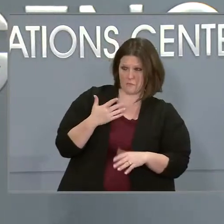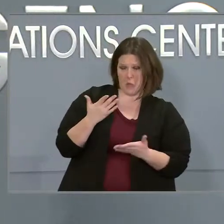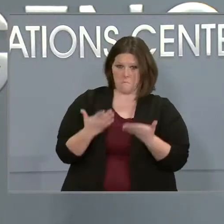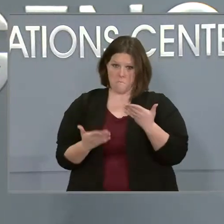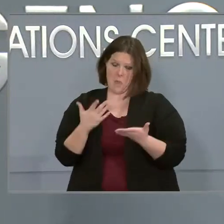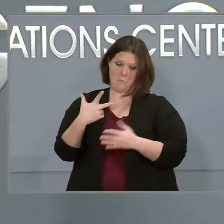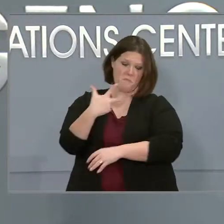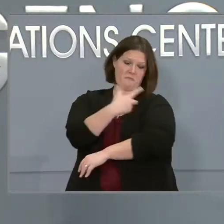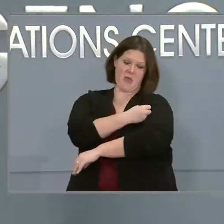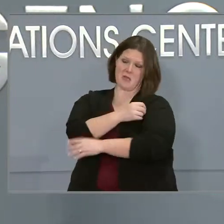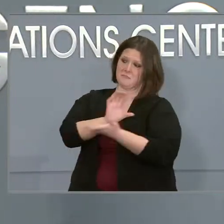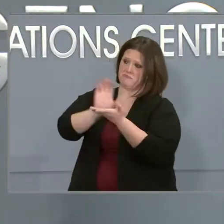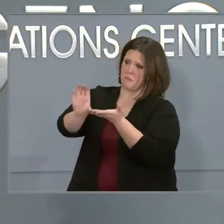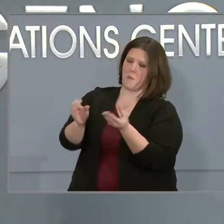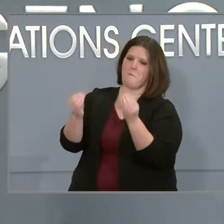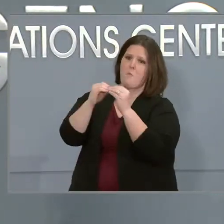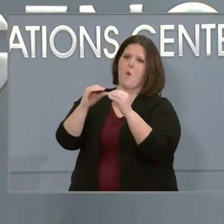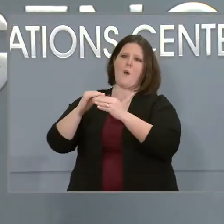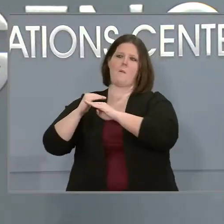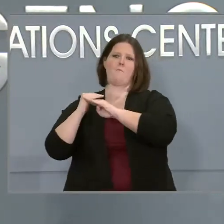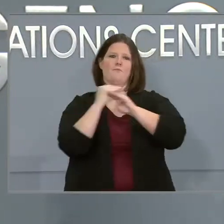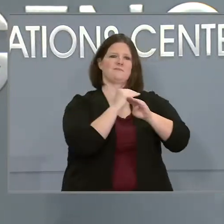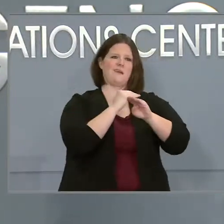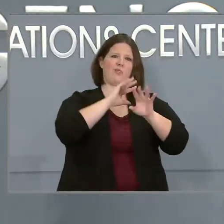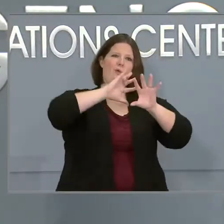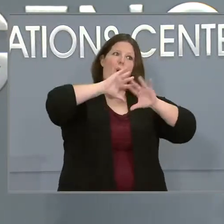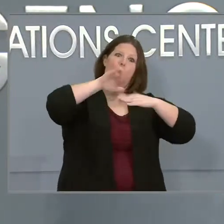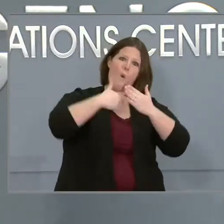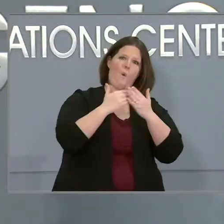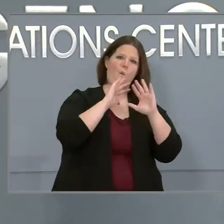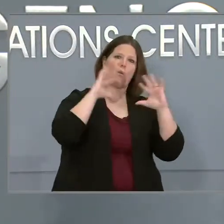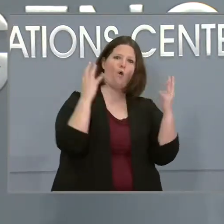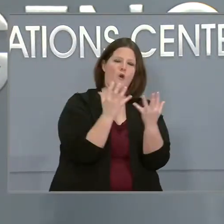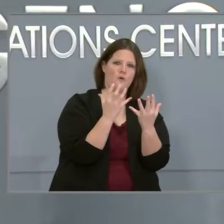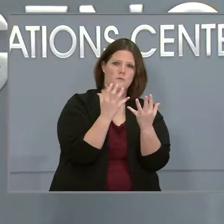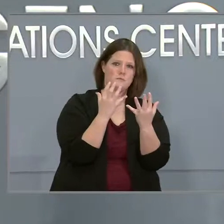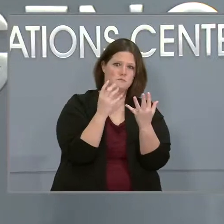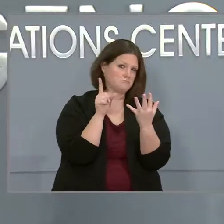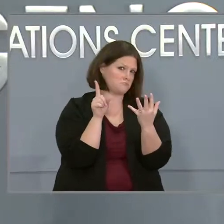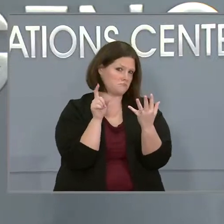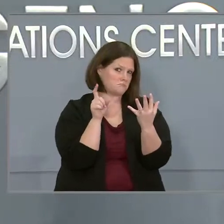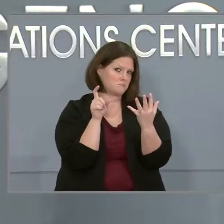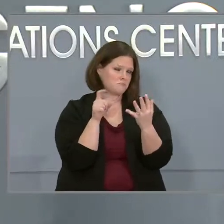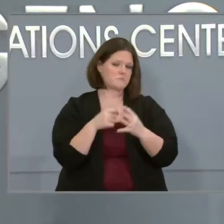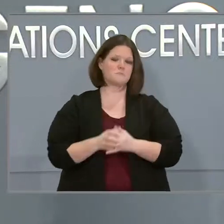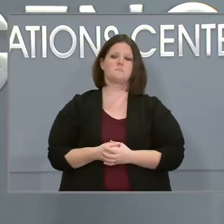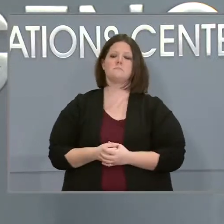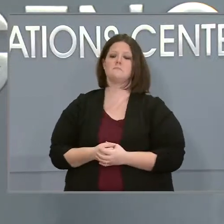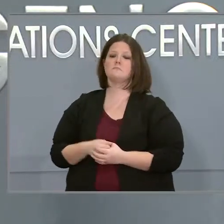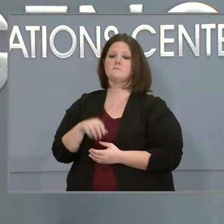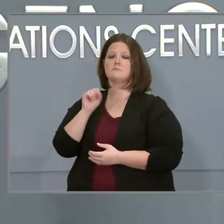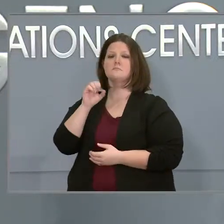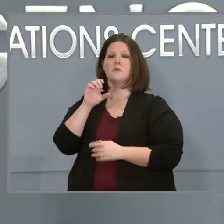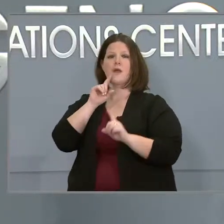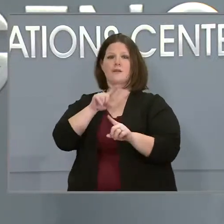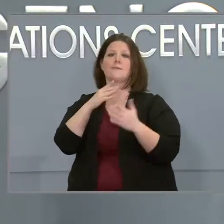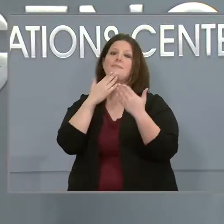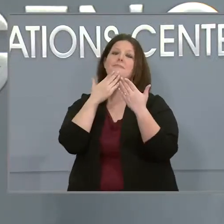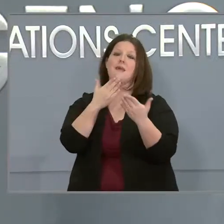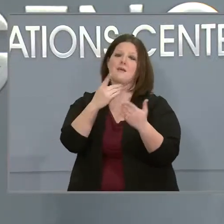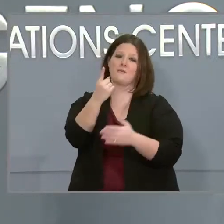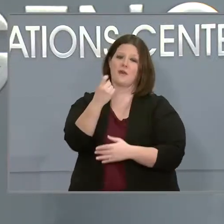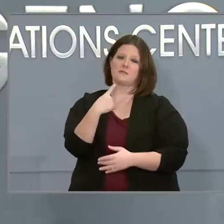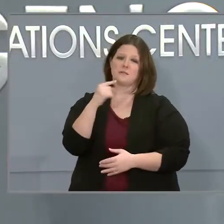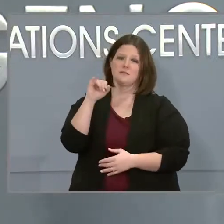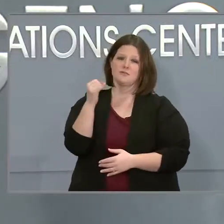protected the entire world in a better way. Well, thanks for that question, Jason. I do want to clarify that